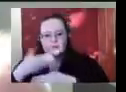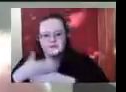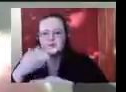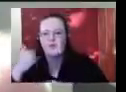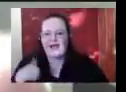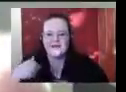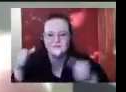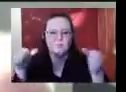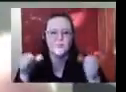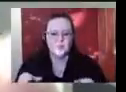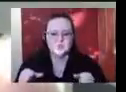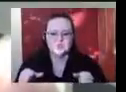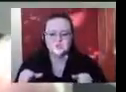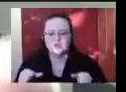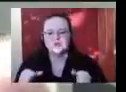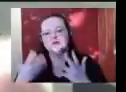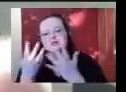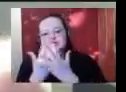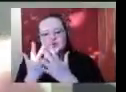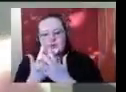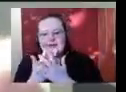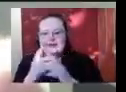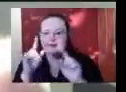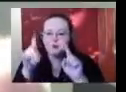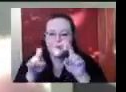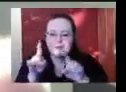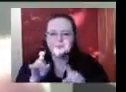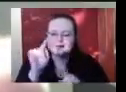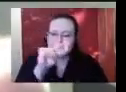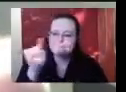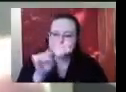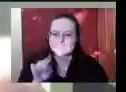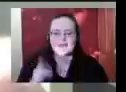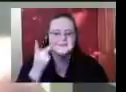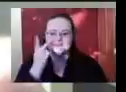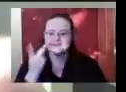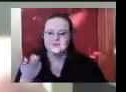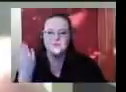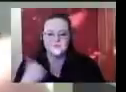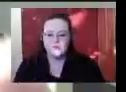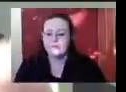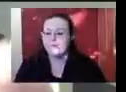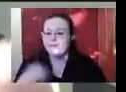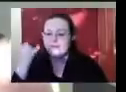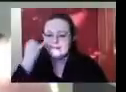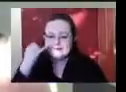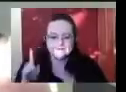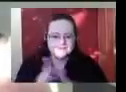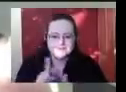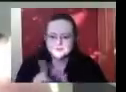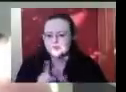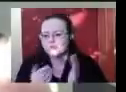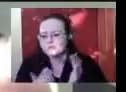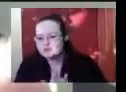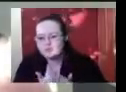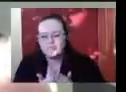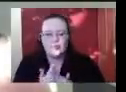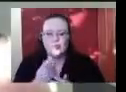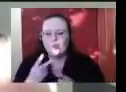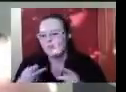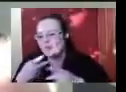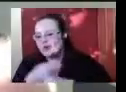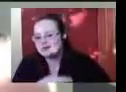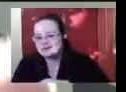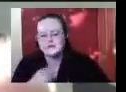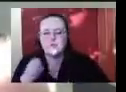these. Students or staff should not attend school if they have new worsening symptoms of COVID-19 or while